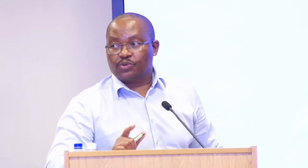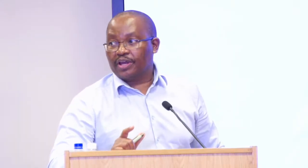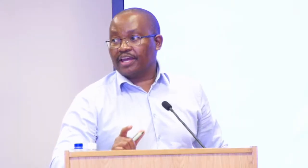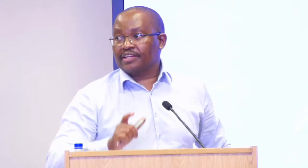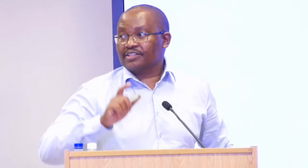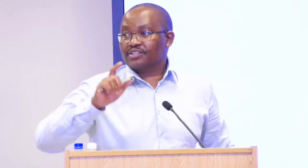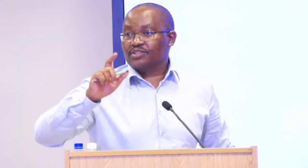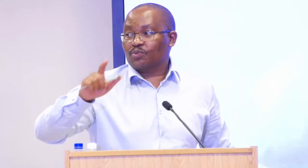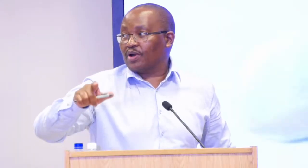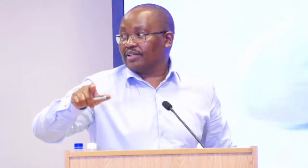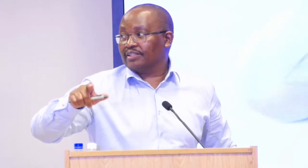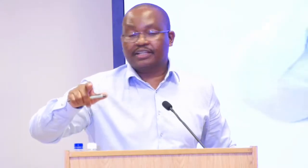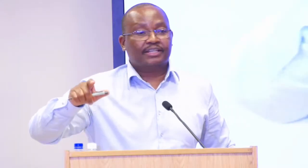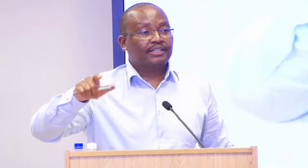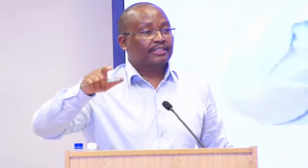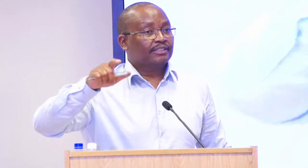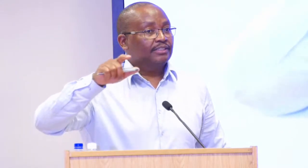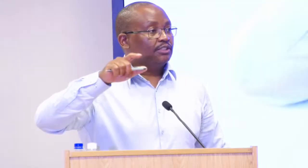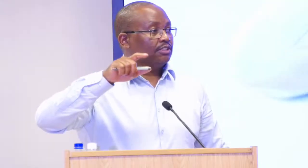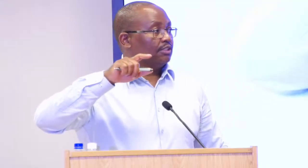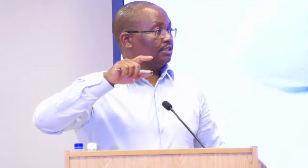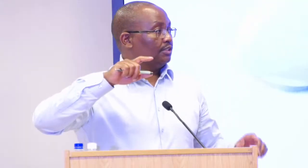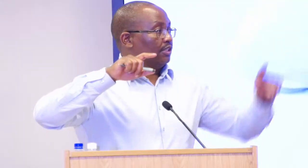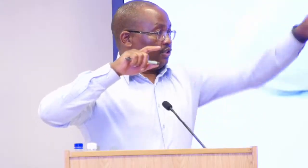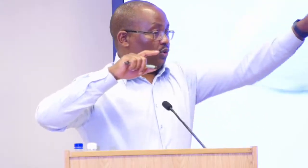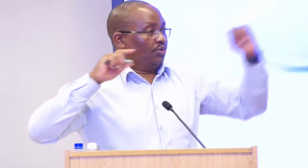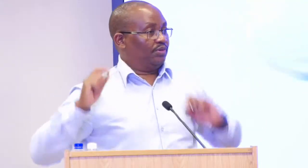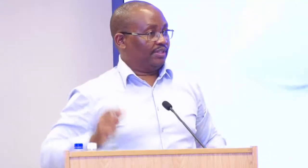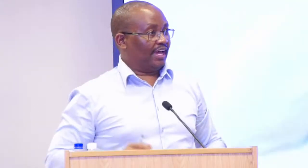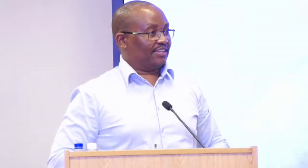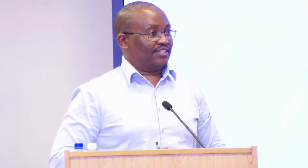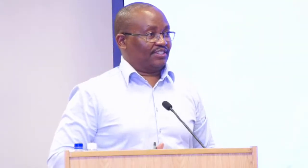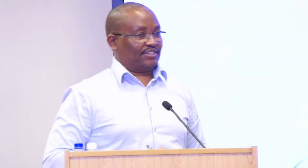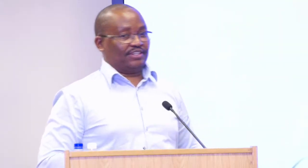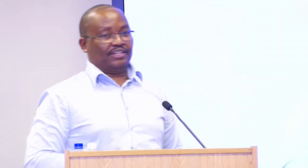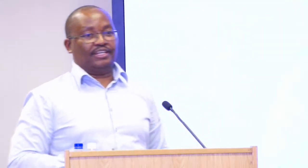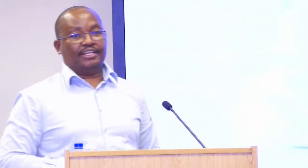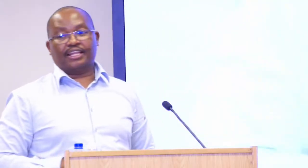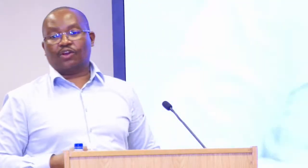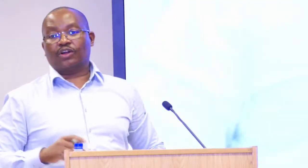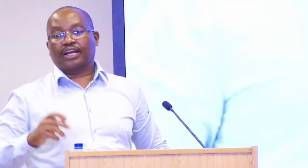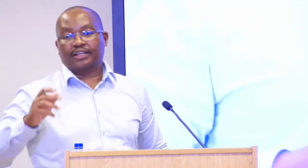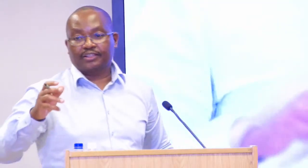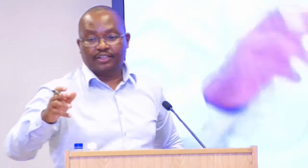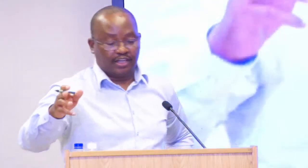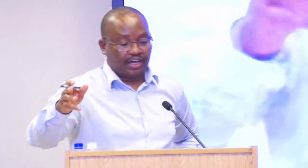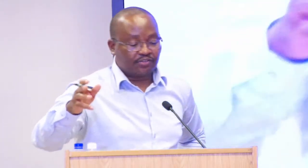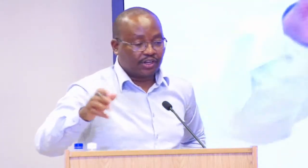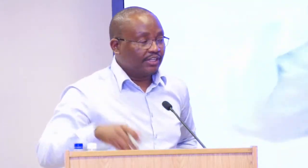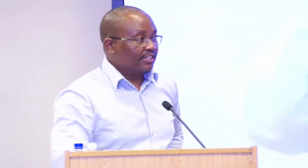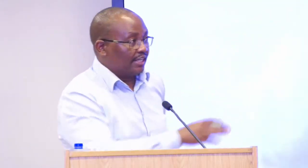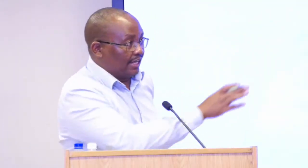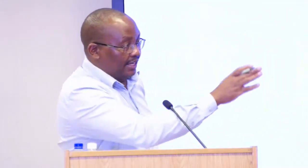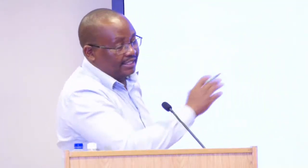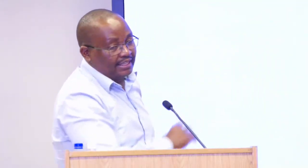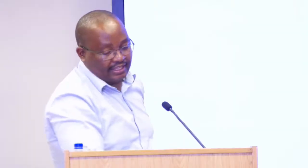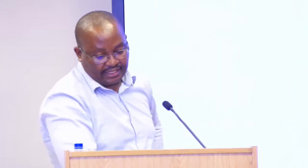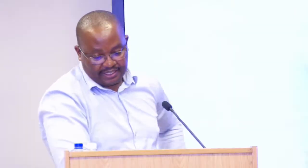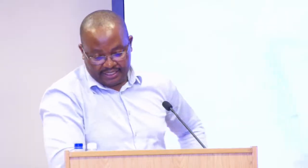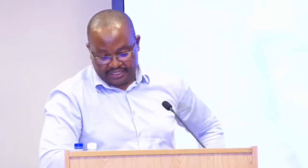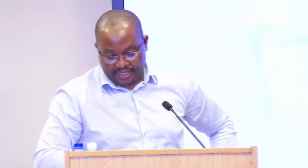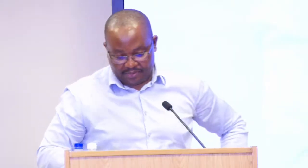Only two hands. 1, 2. That's it. In that order. Advocate, and